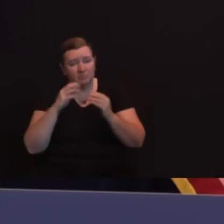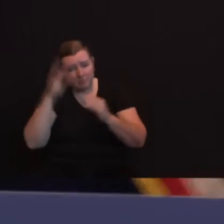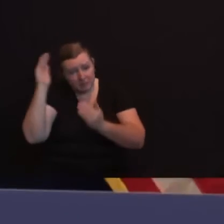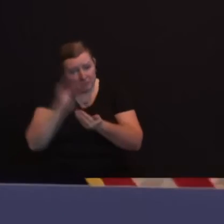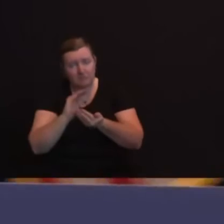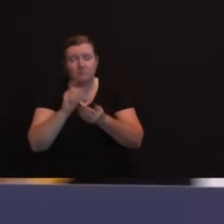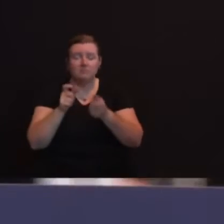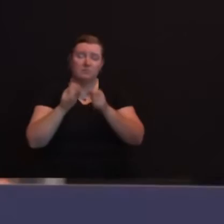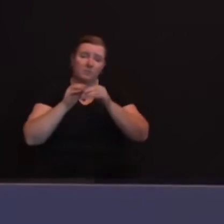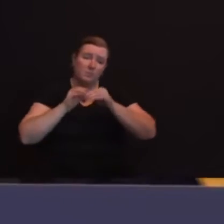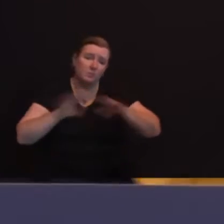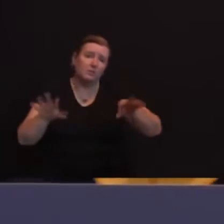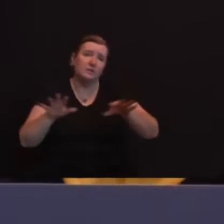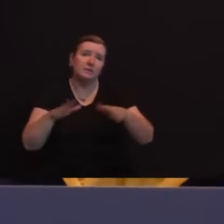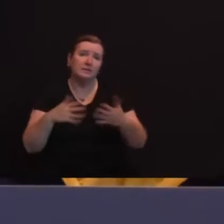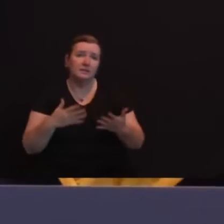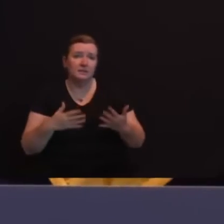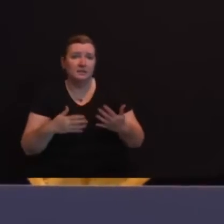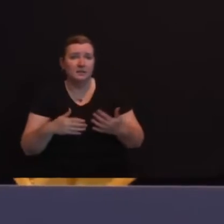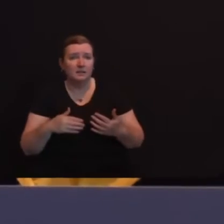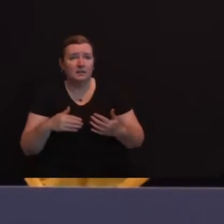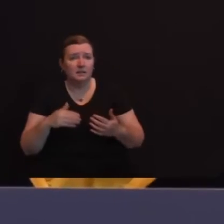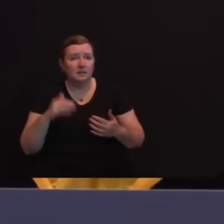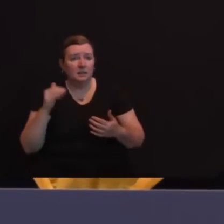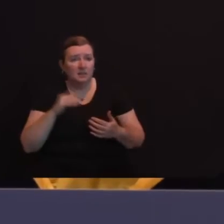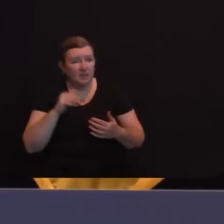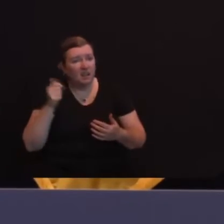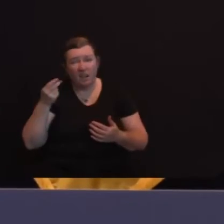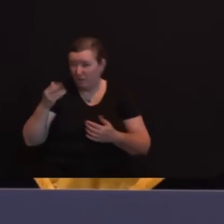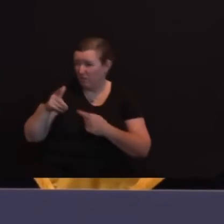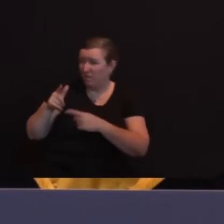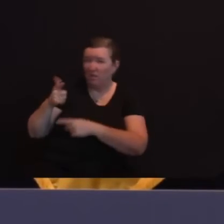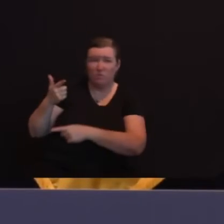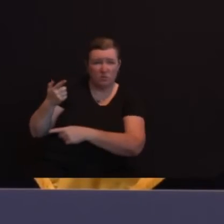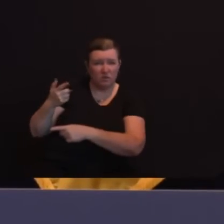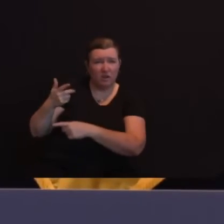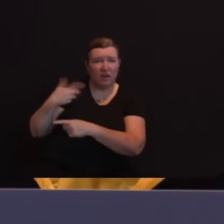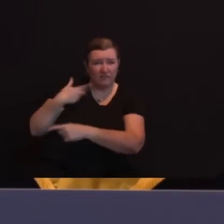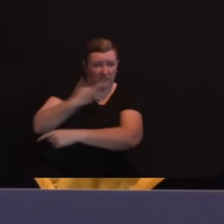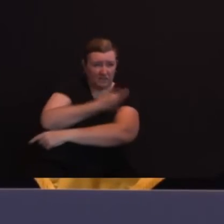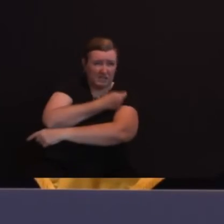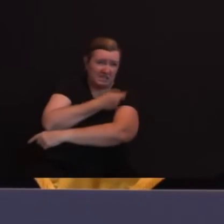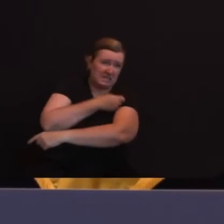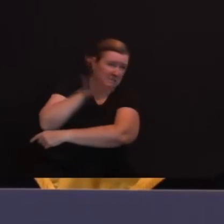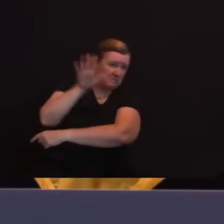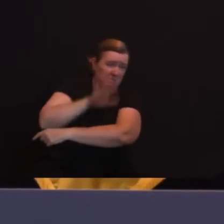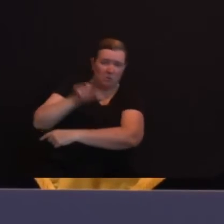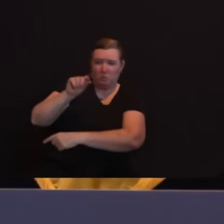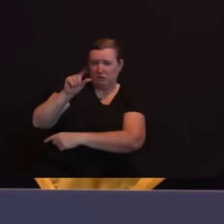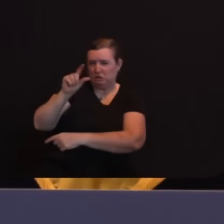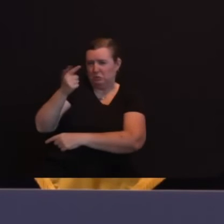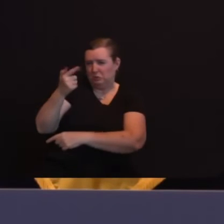Does April sound like a time based on the vaccine time frame where you could say, you know what, the weather's getting a little bit warmer, the vaccine's more